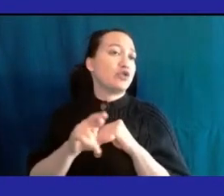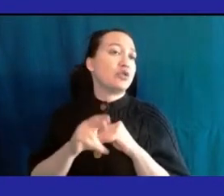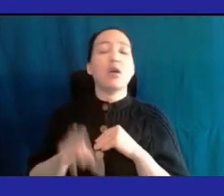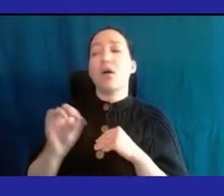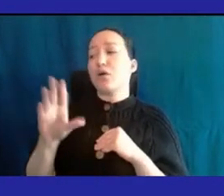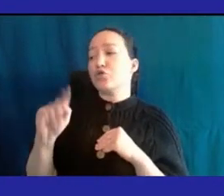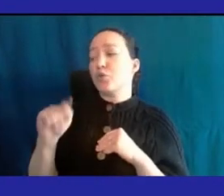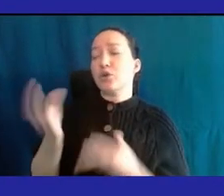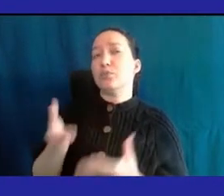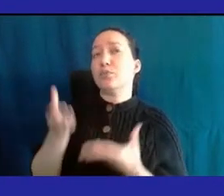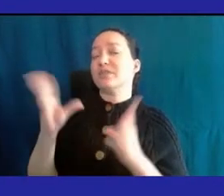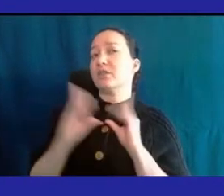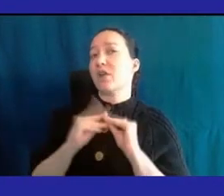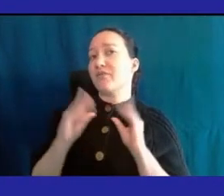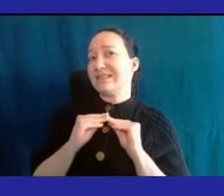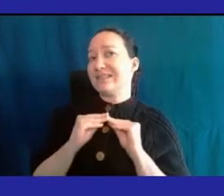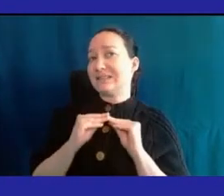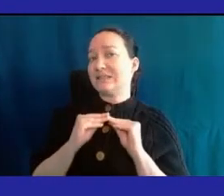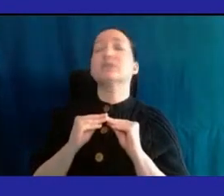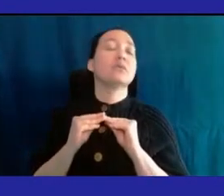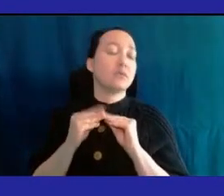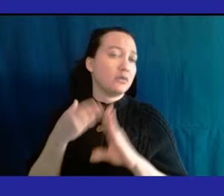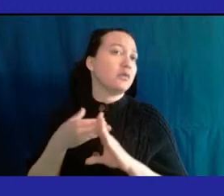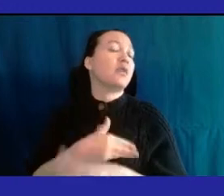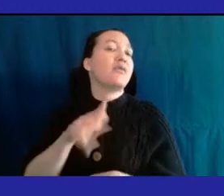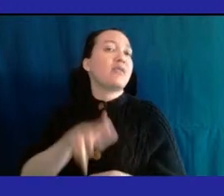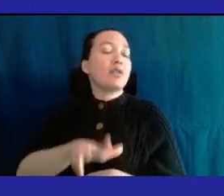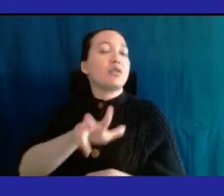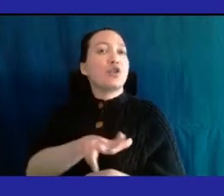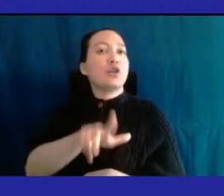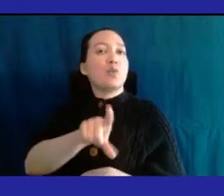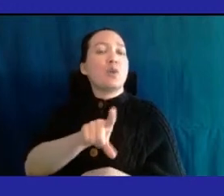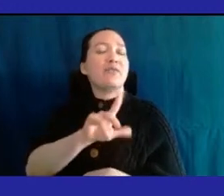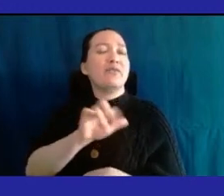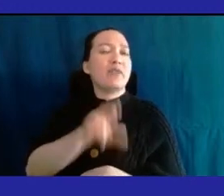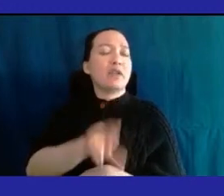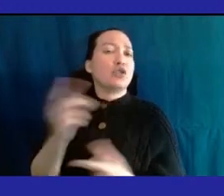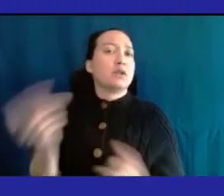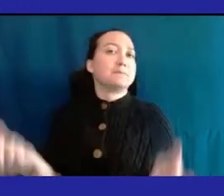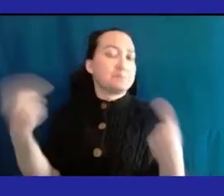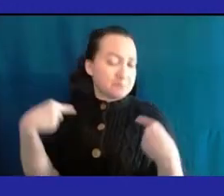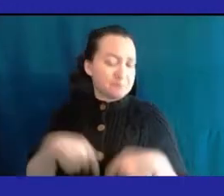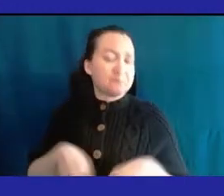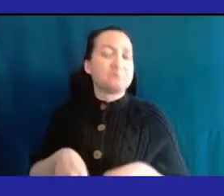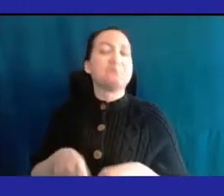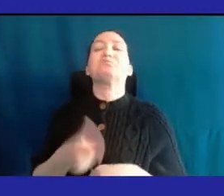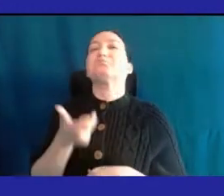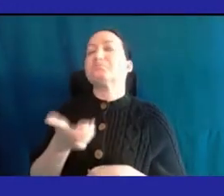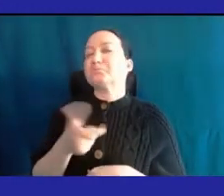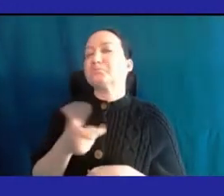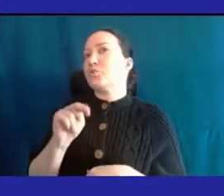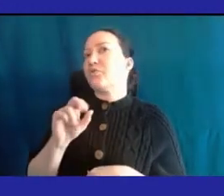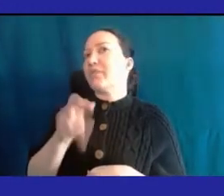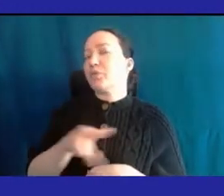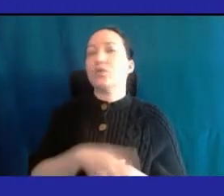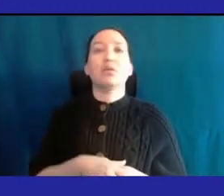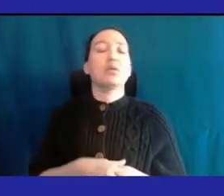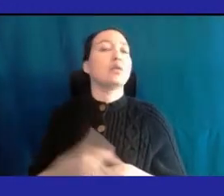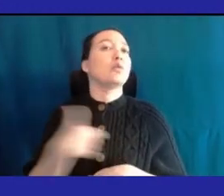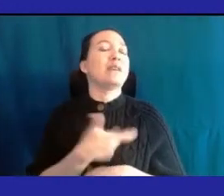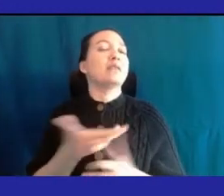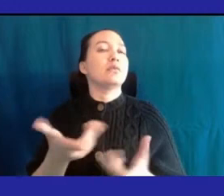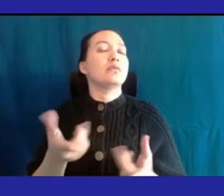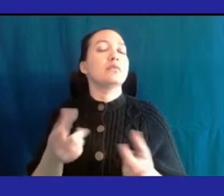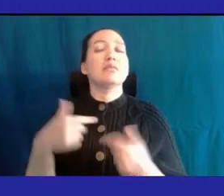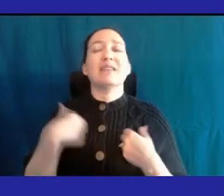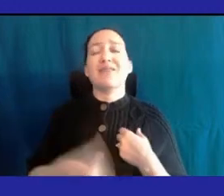pre-proposal conference was held where 31 vendors were attended. In November, we received six